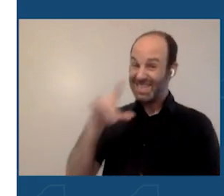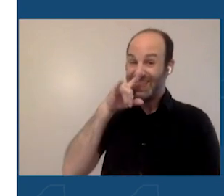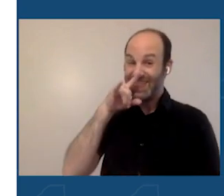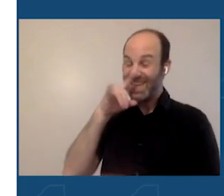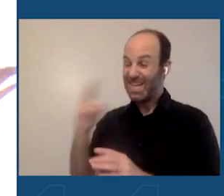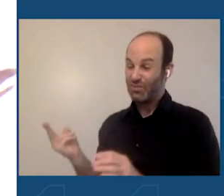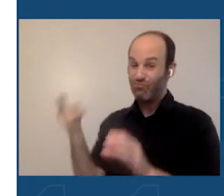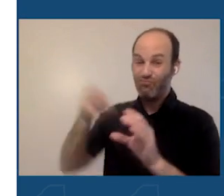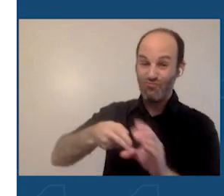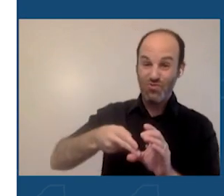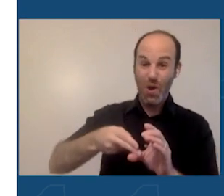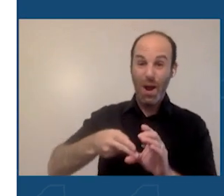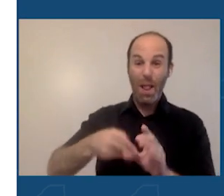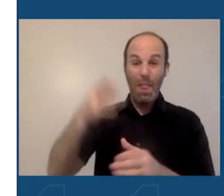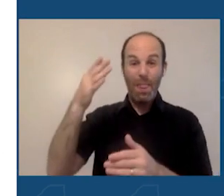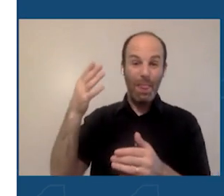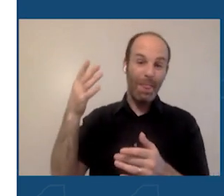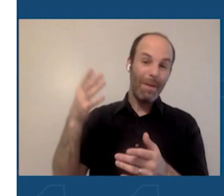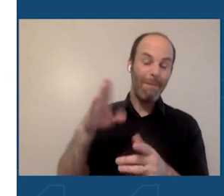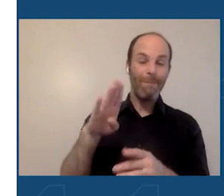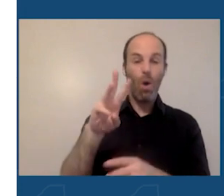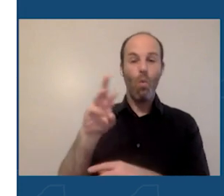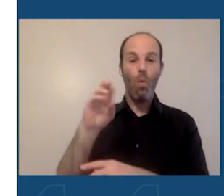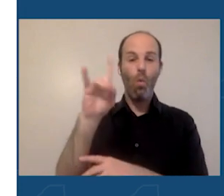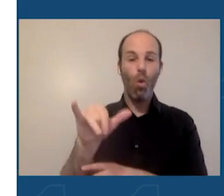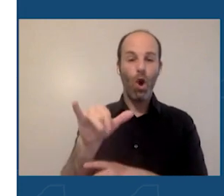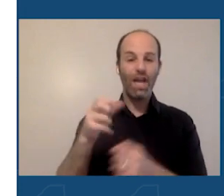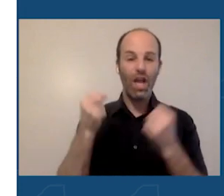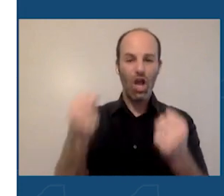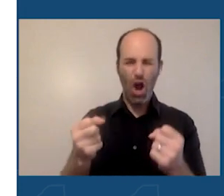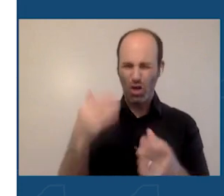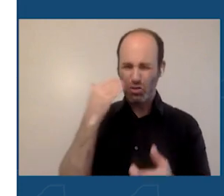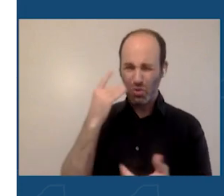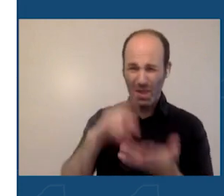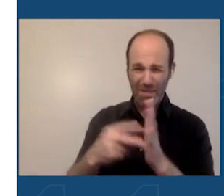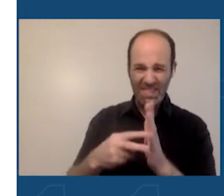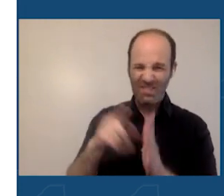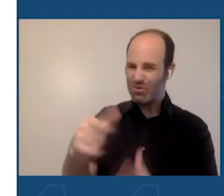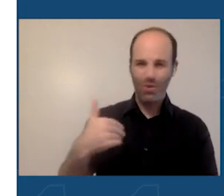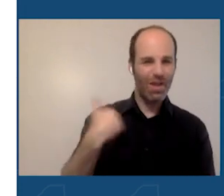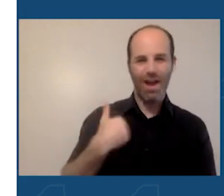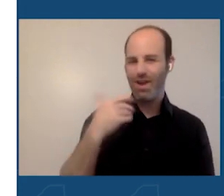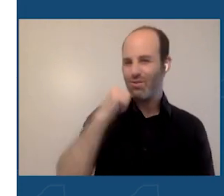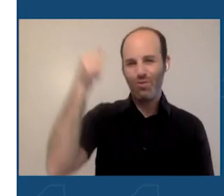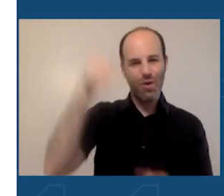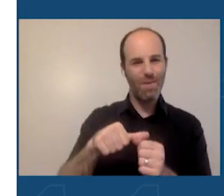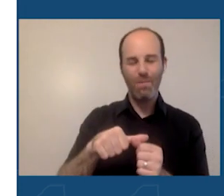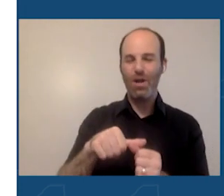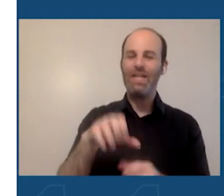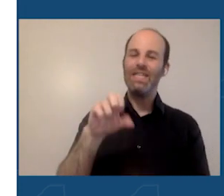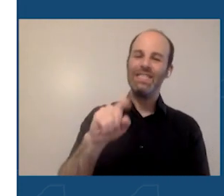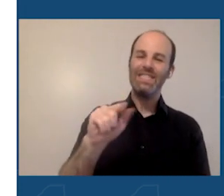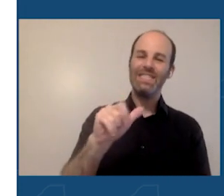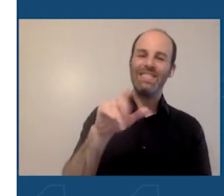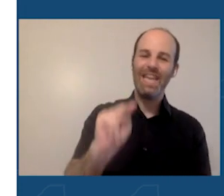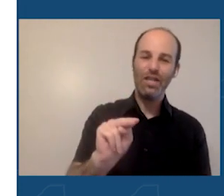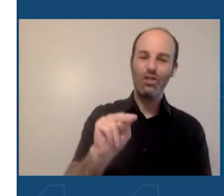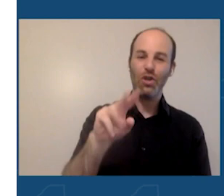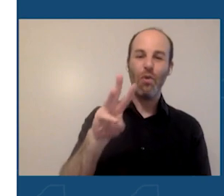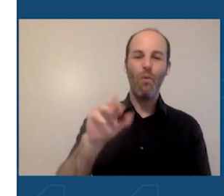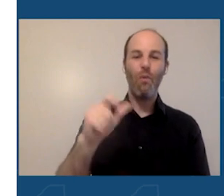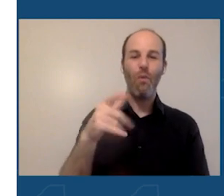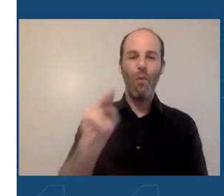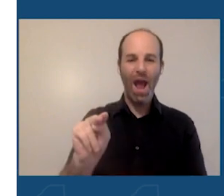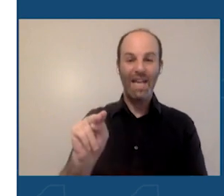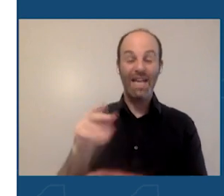a Woody. Remember the Woody? You're all too young. You're all too young, right? The station wagons that had wood on the side. I'm not sure what the wood did, but we